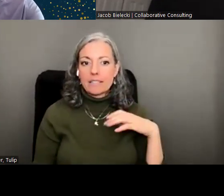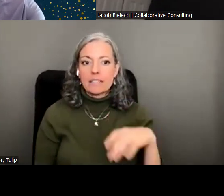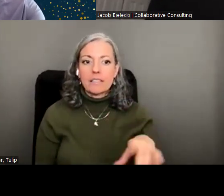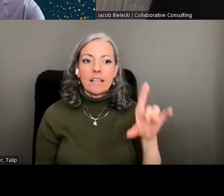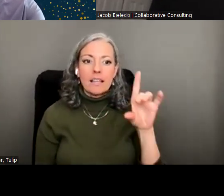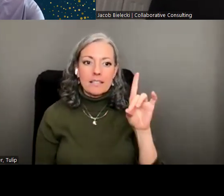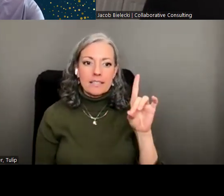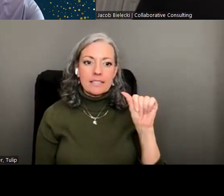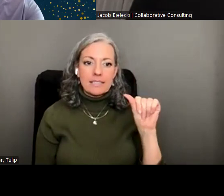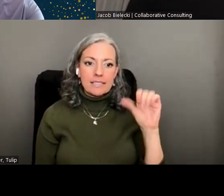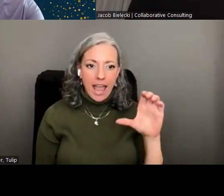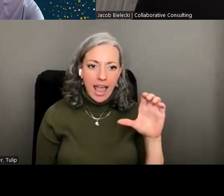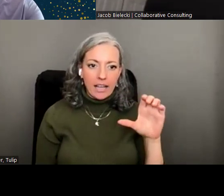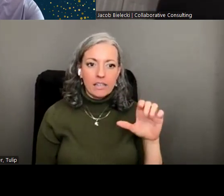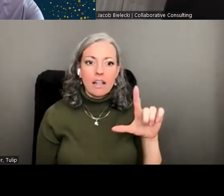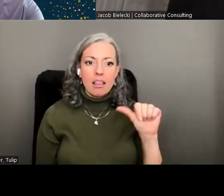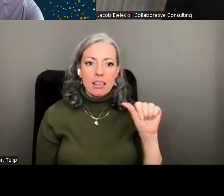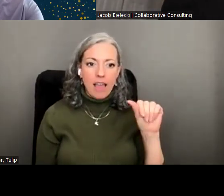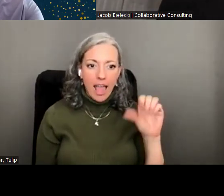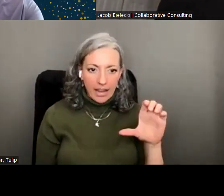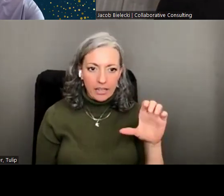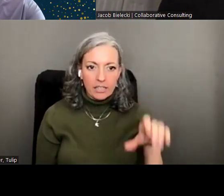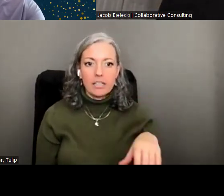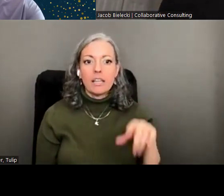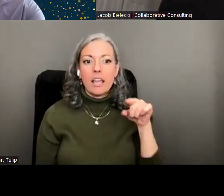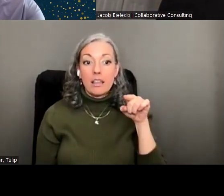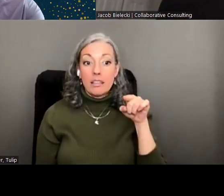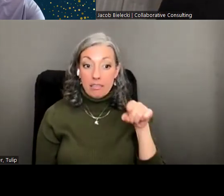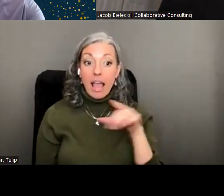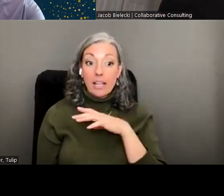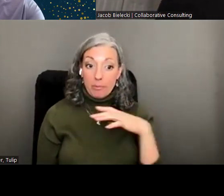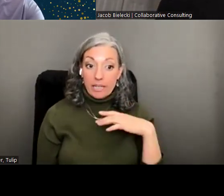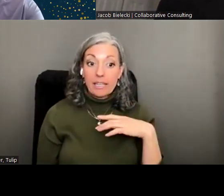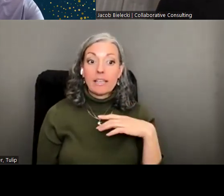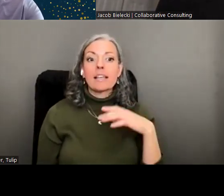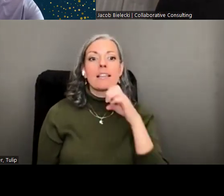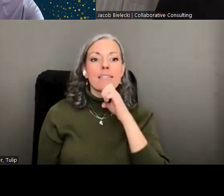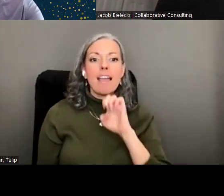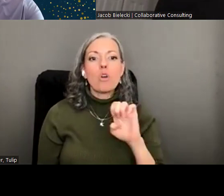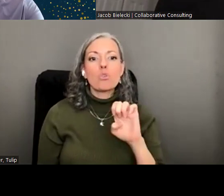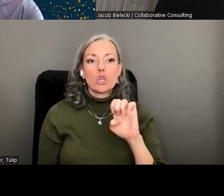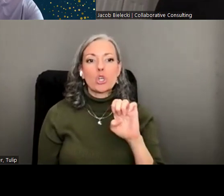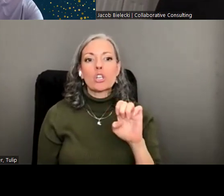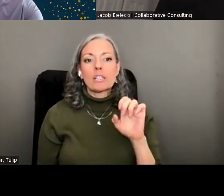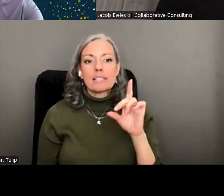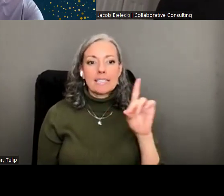Disability and Aging Community Living Advisory Committee, the Elder and Disability Justice Coordinating